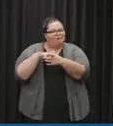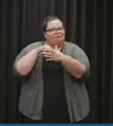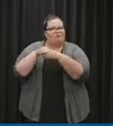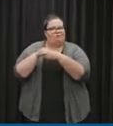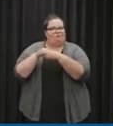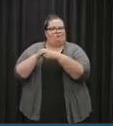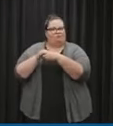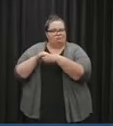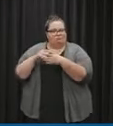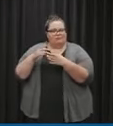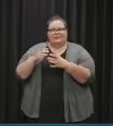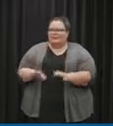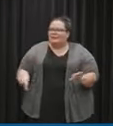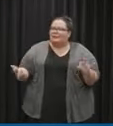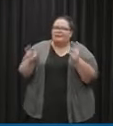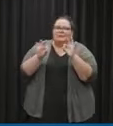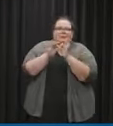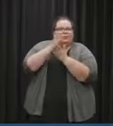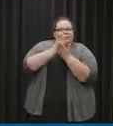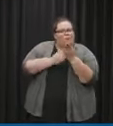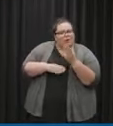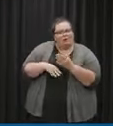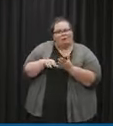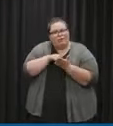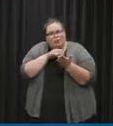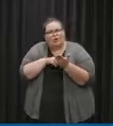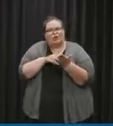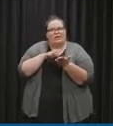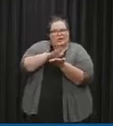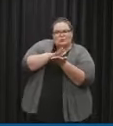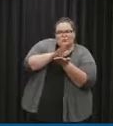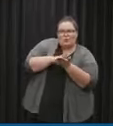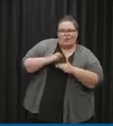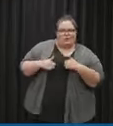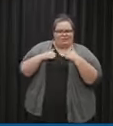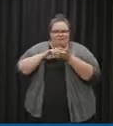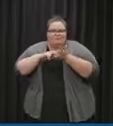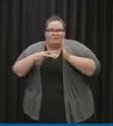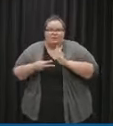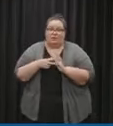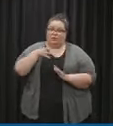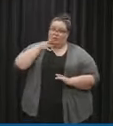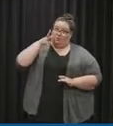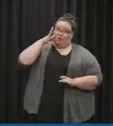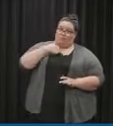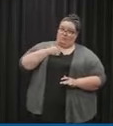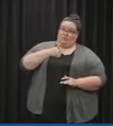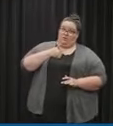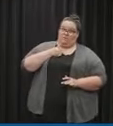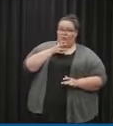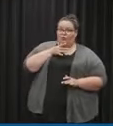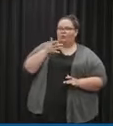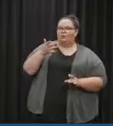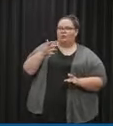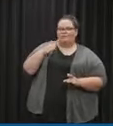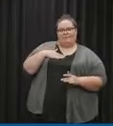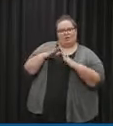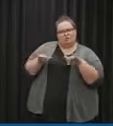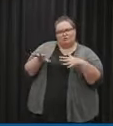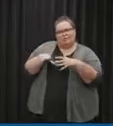provide to them. This is an important part of school life. And as a parent, I know that this is what I want for